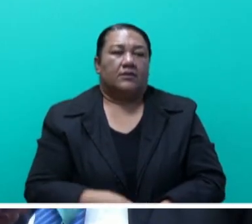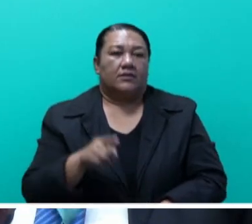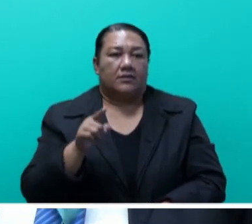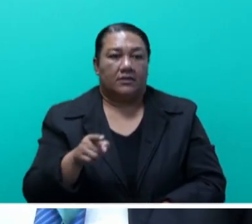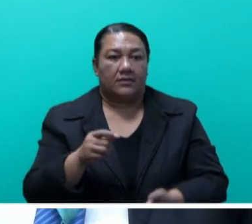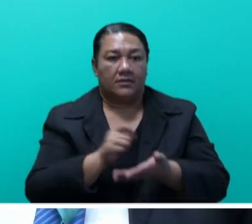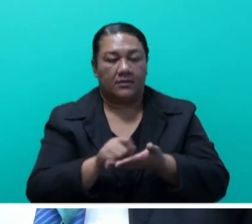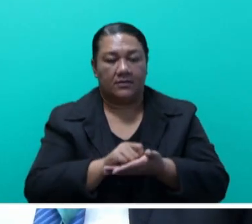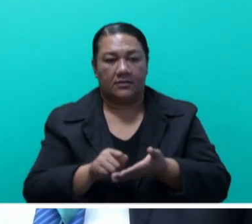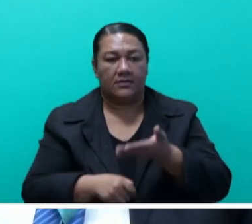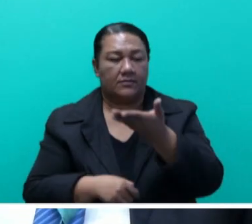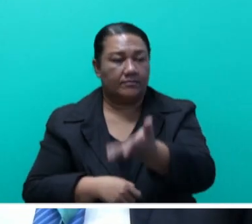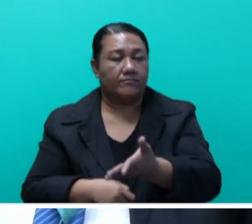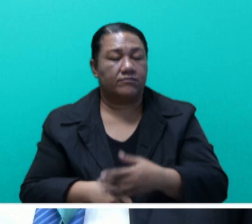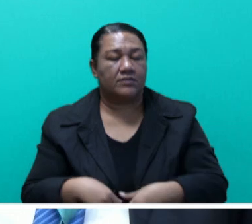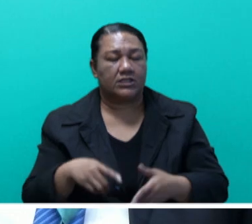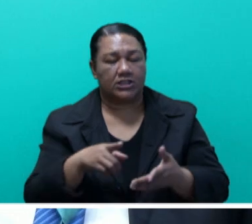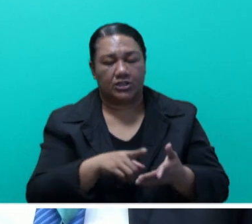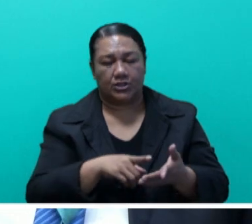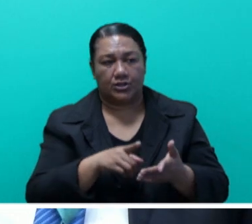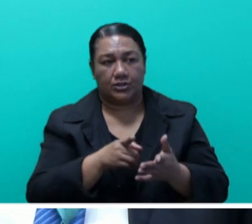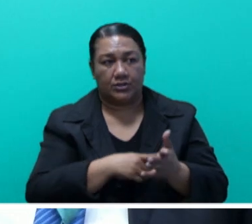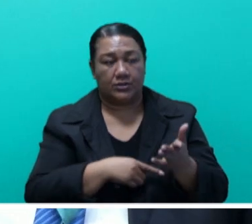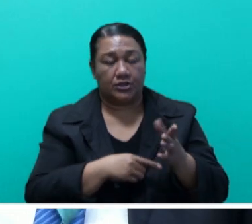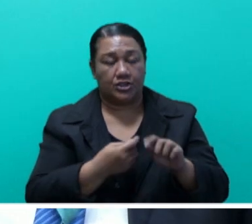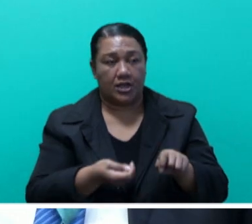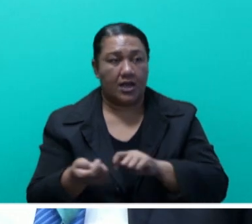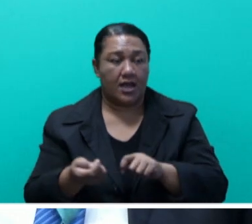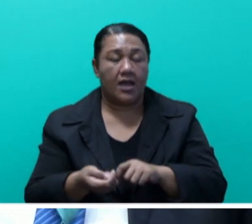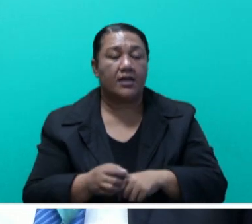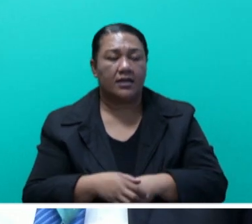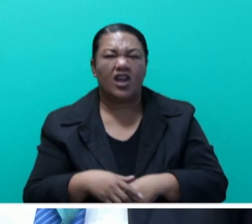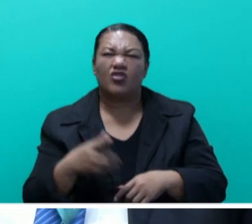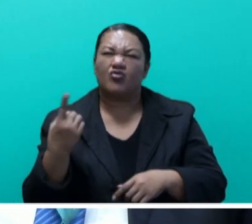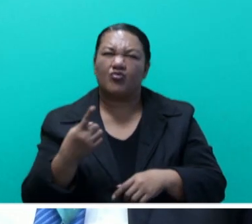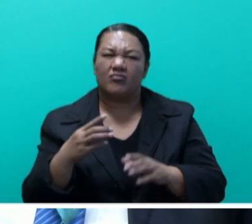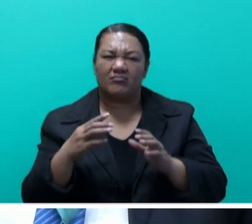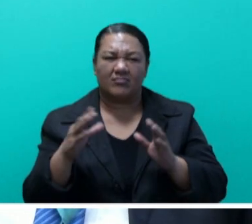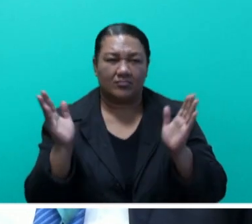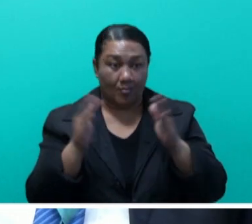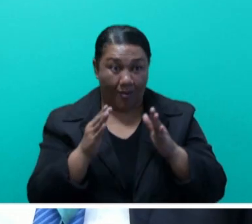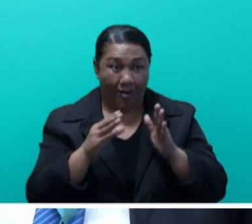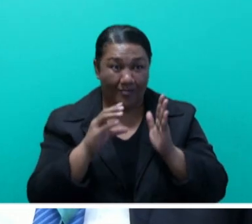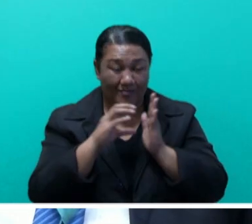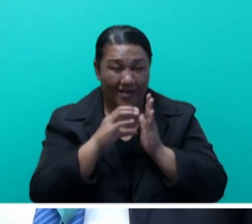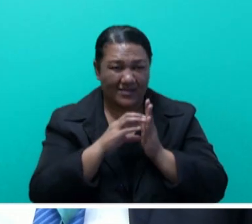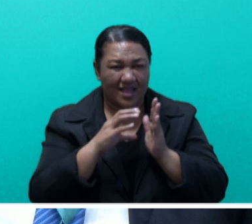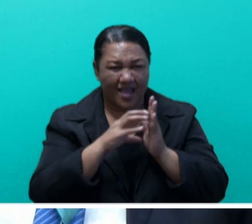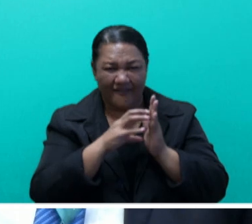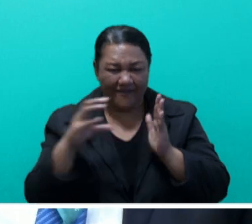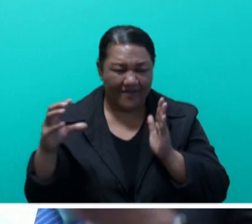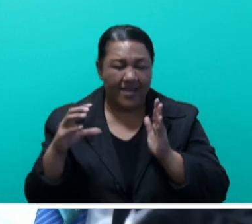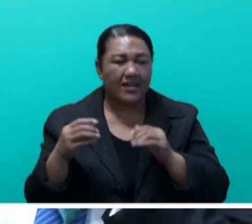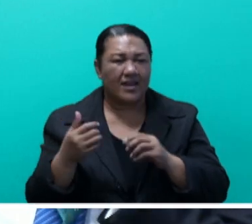to 1st Jan 2018 into either minibus license or carrier licenses based on the vehicle's